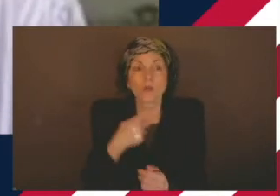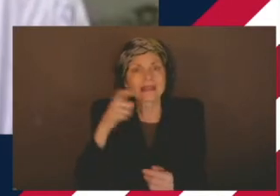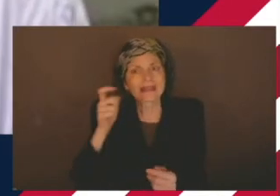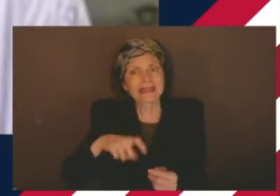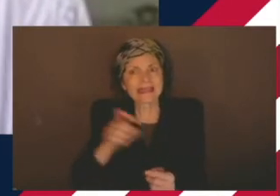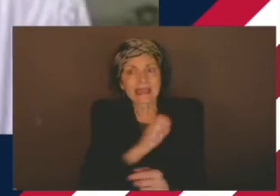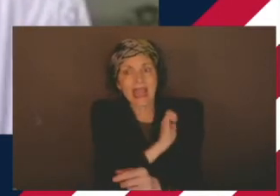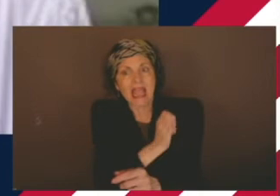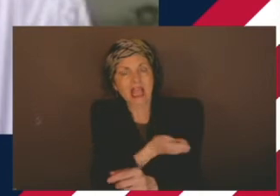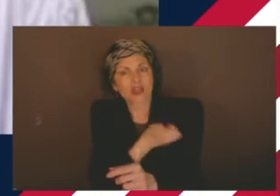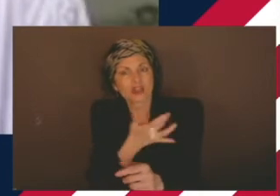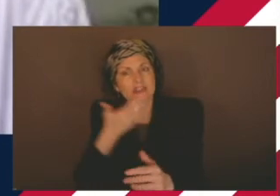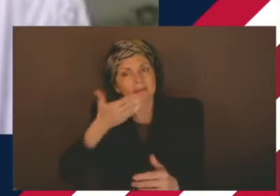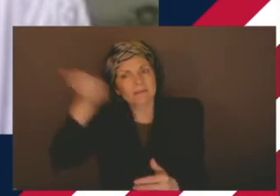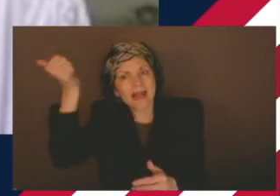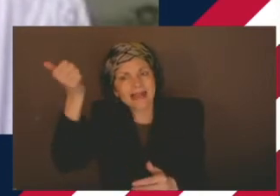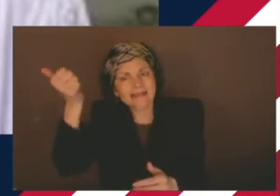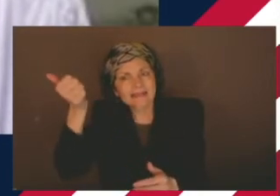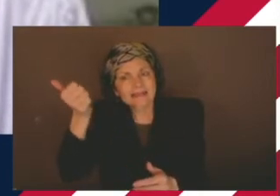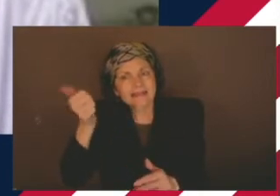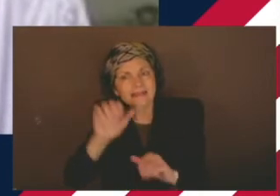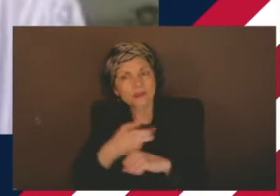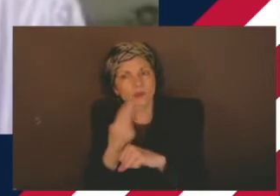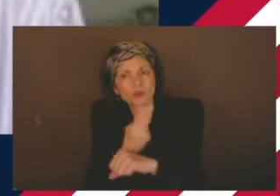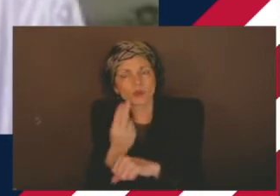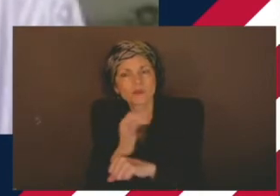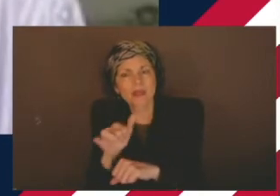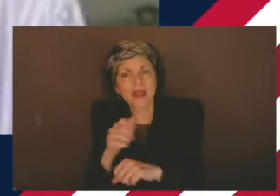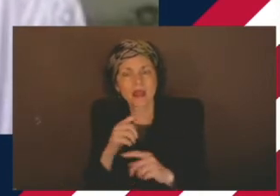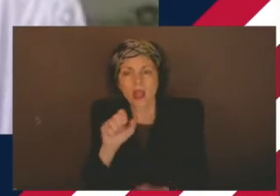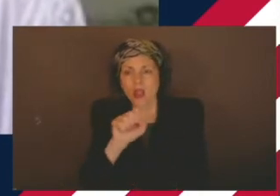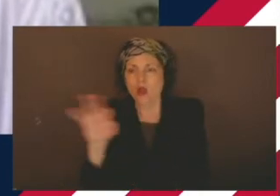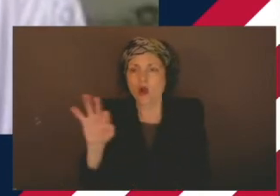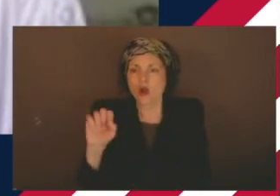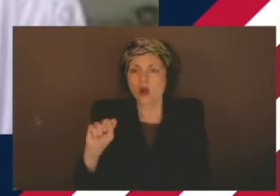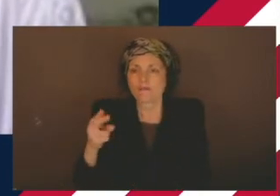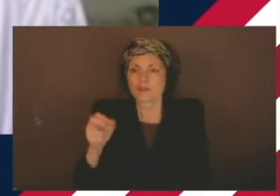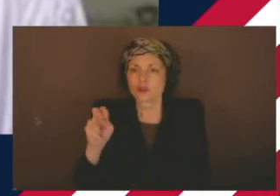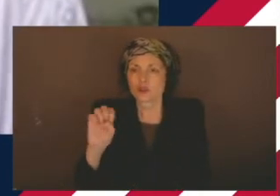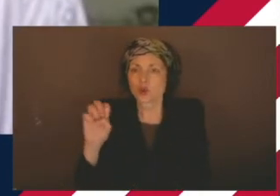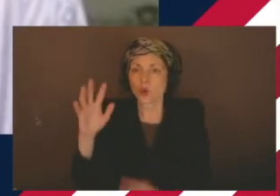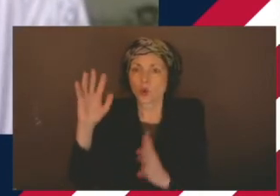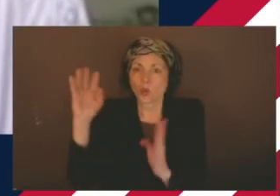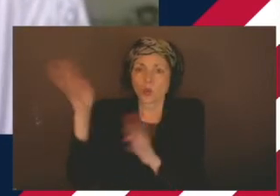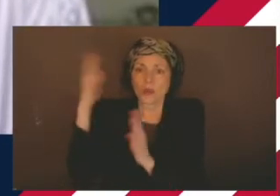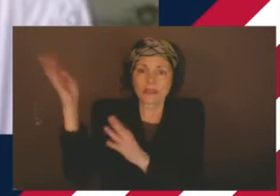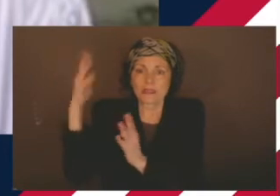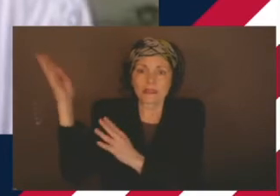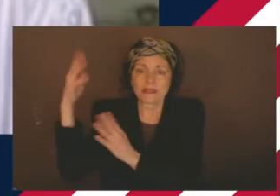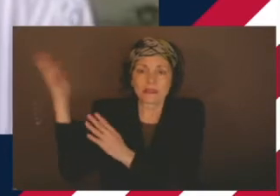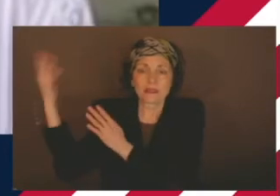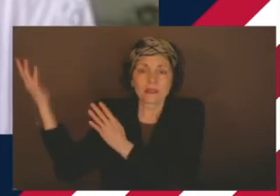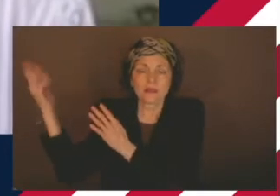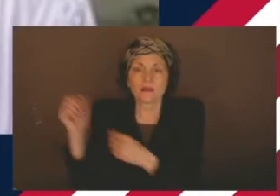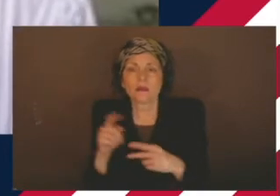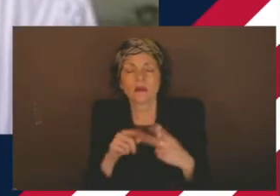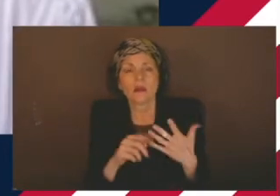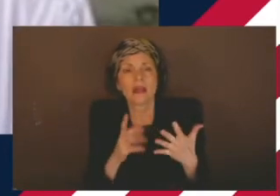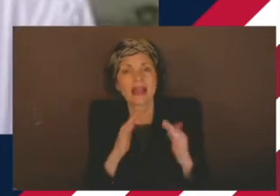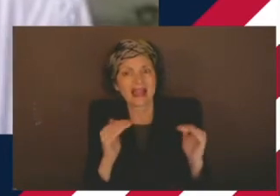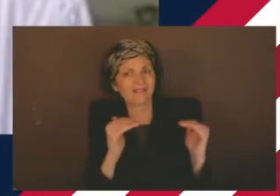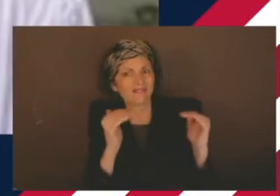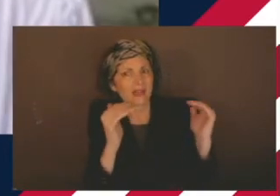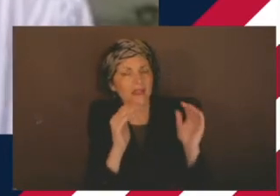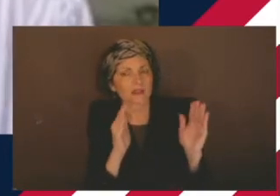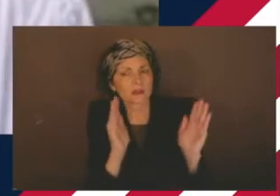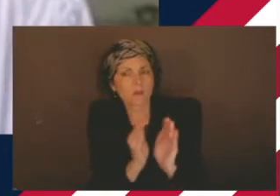sectors, advanced renewables such as offshore wind, electricity storage at timescales from minutes to seasons, advanced small modular and micro